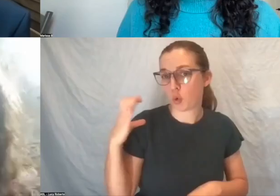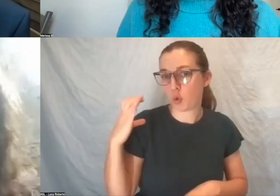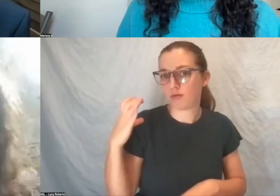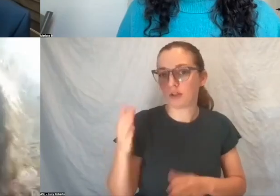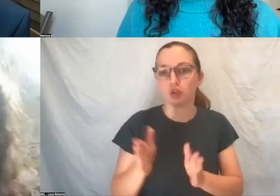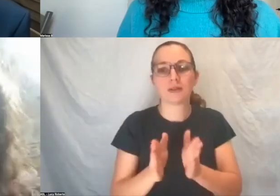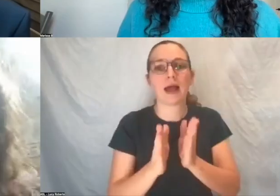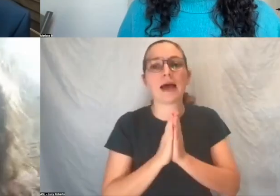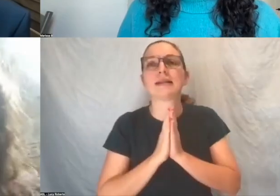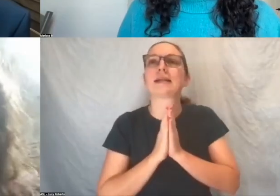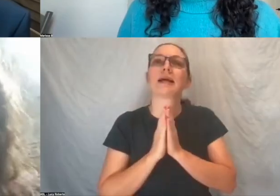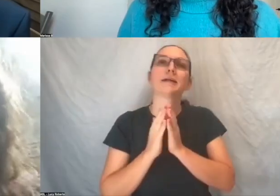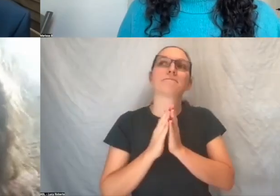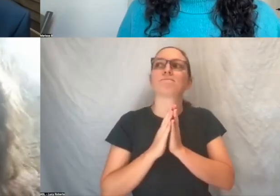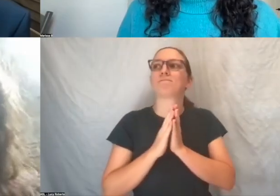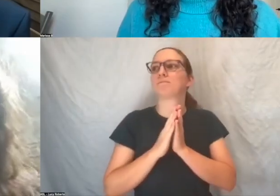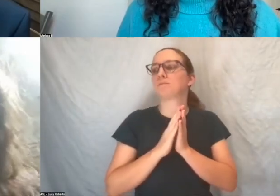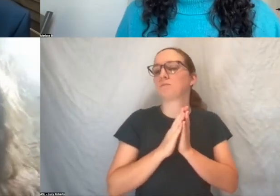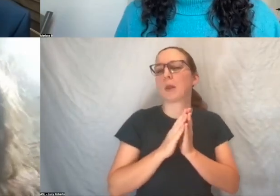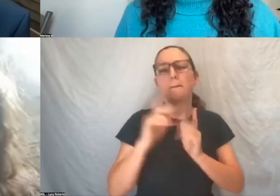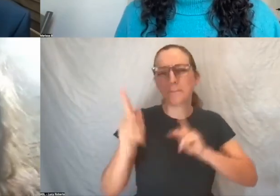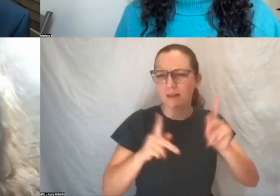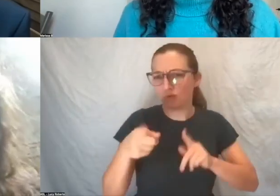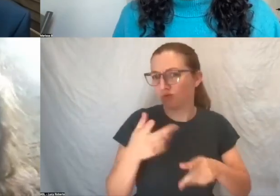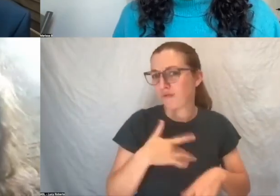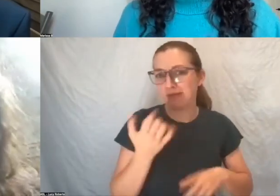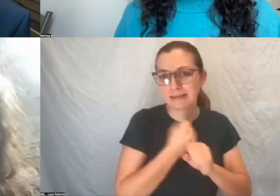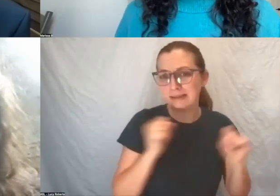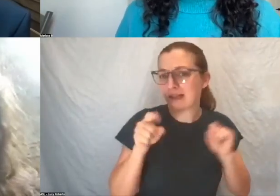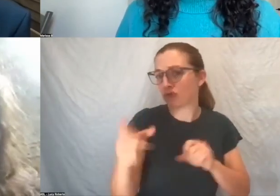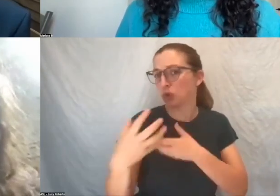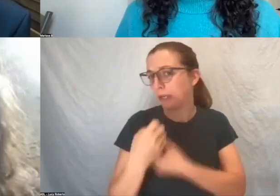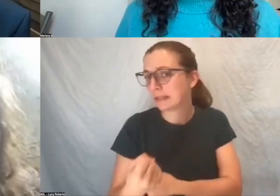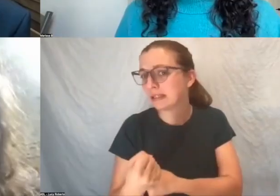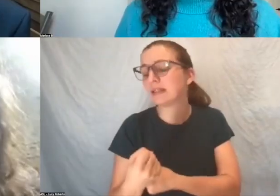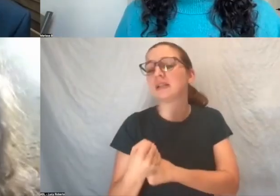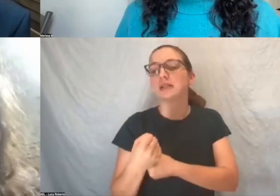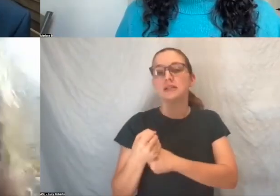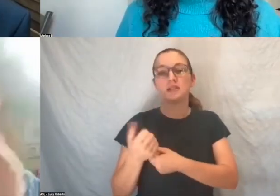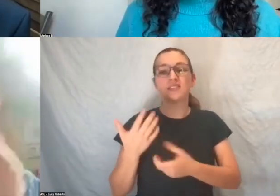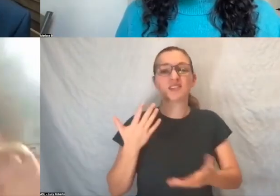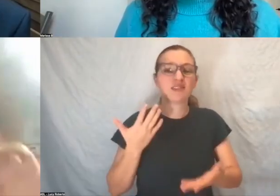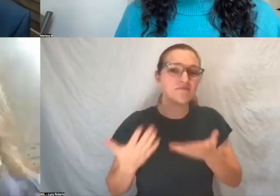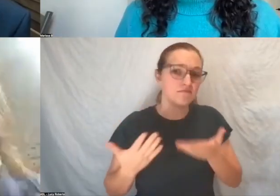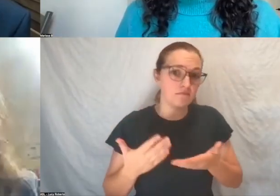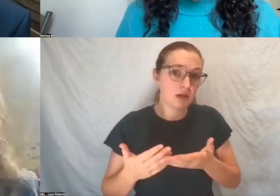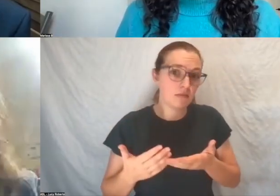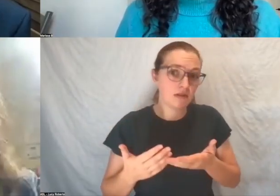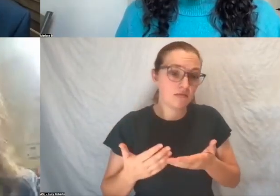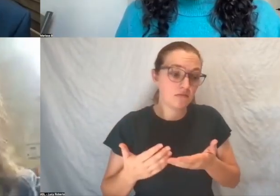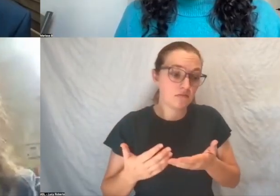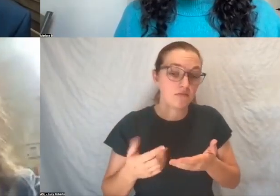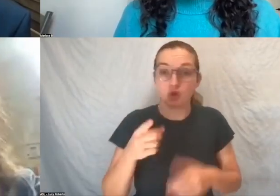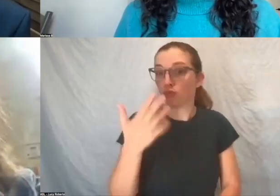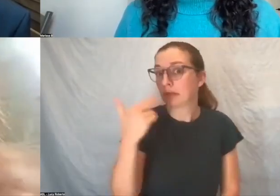asking trusted peers or people you feel safe around enough to do a little number or do a few bars and get feedback